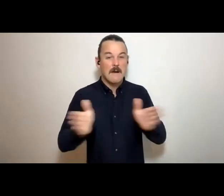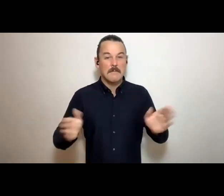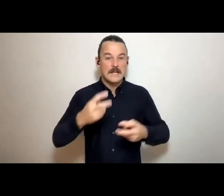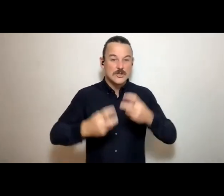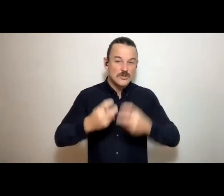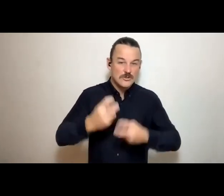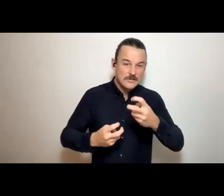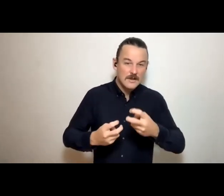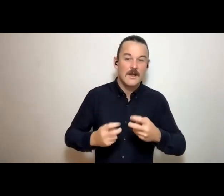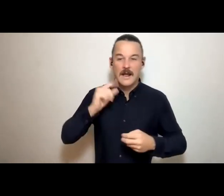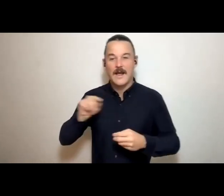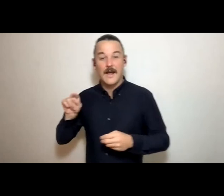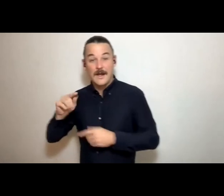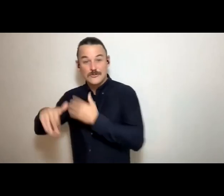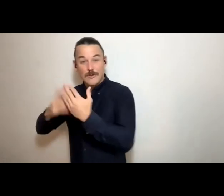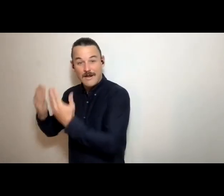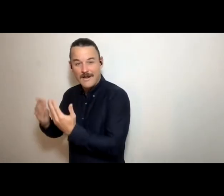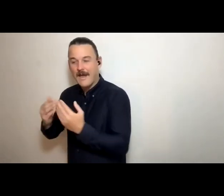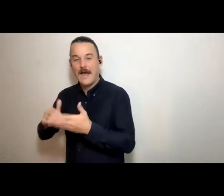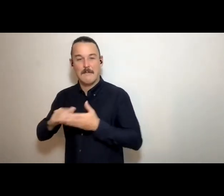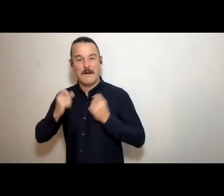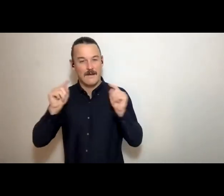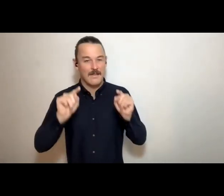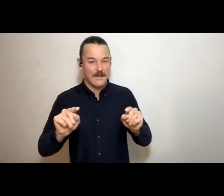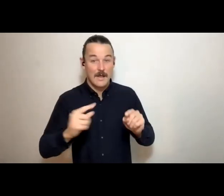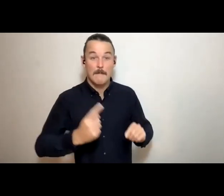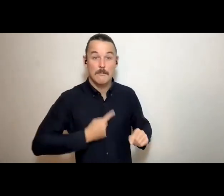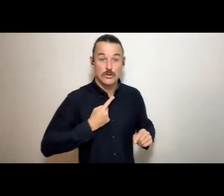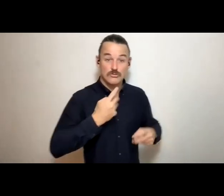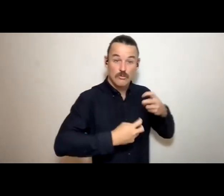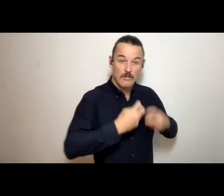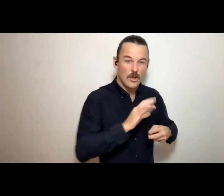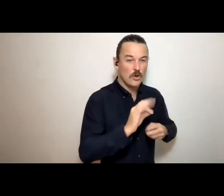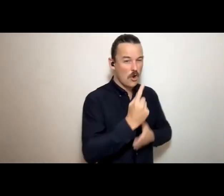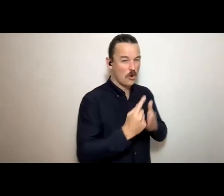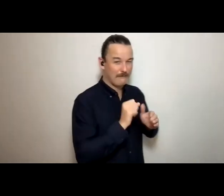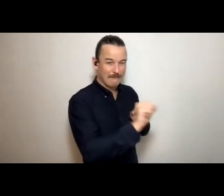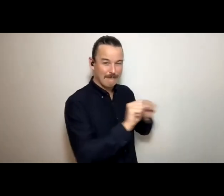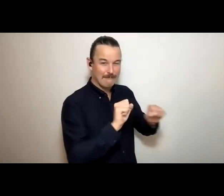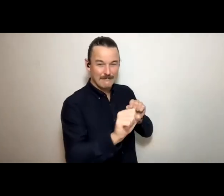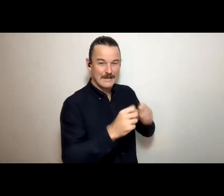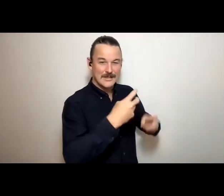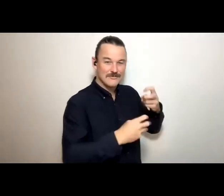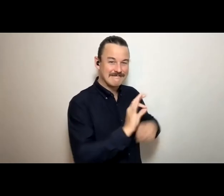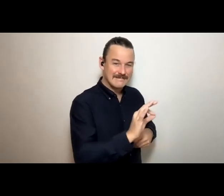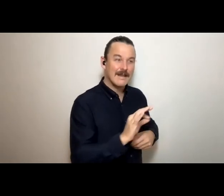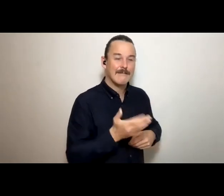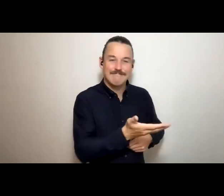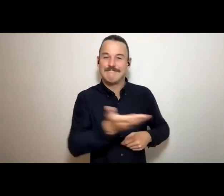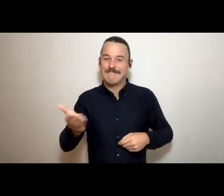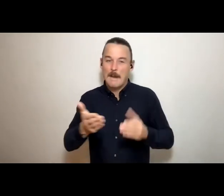troubles cannot be solved merely as troubles, but must be understood in terms of public issues, and that